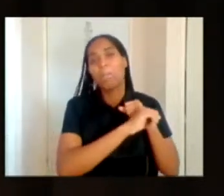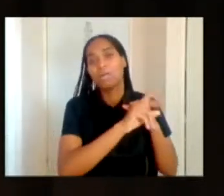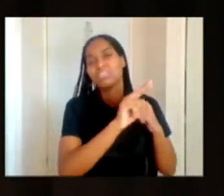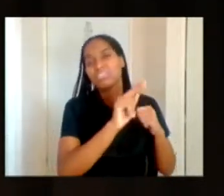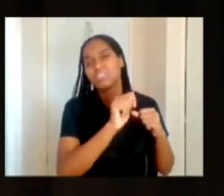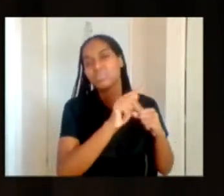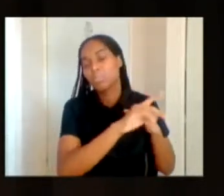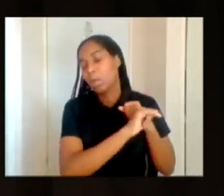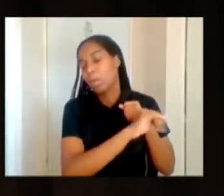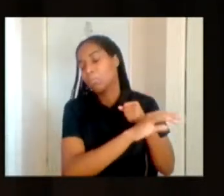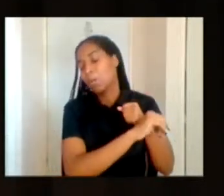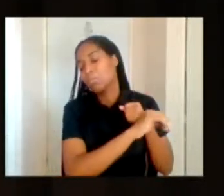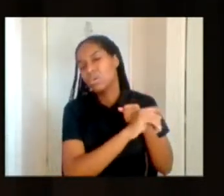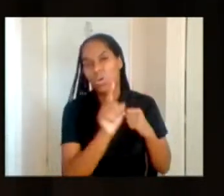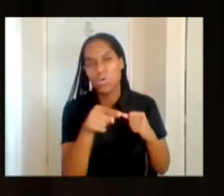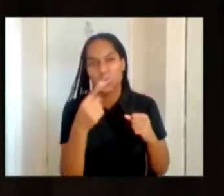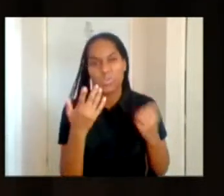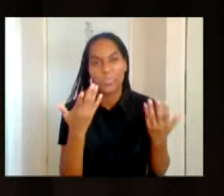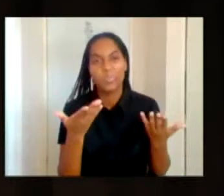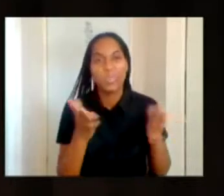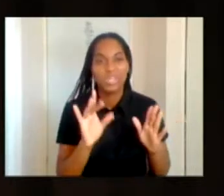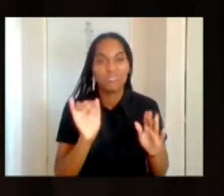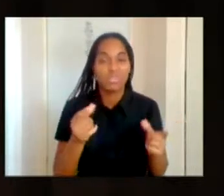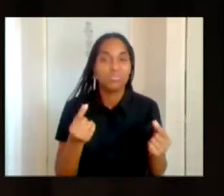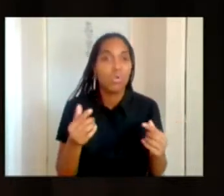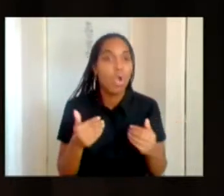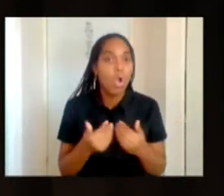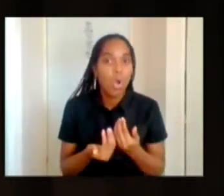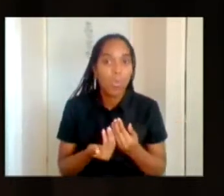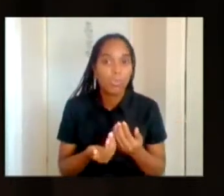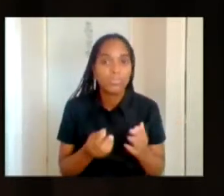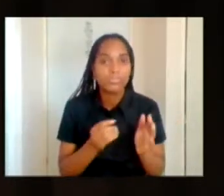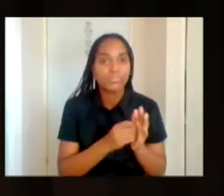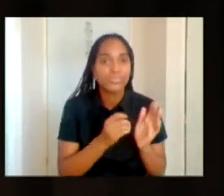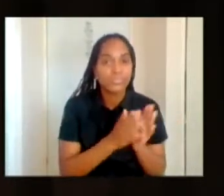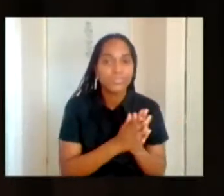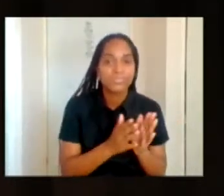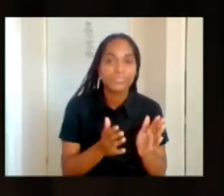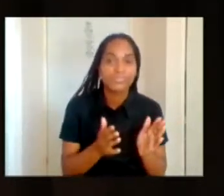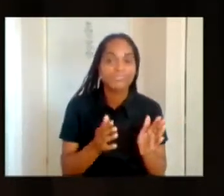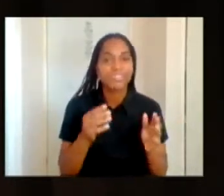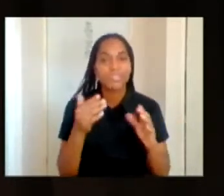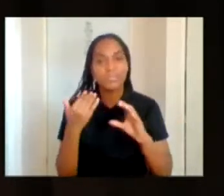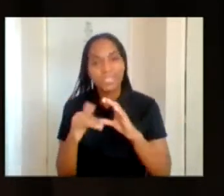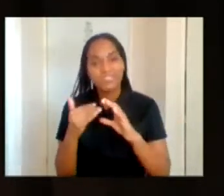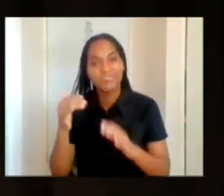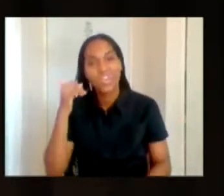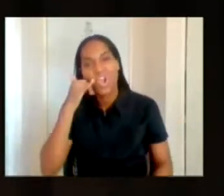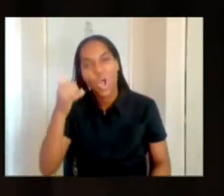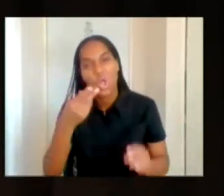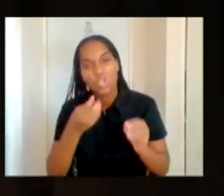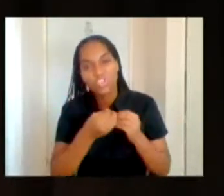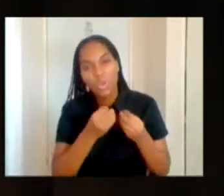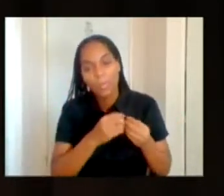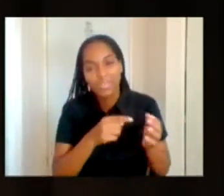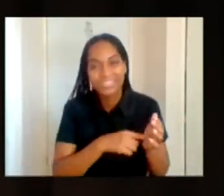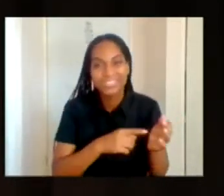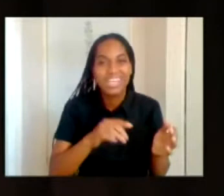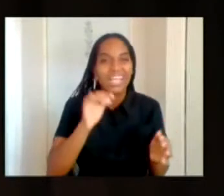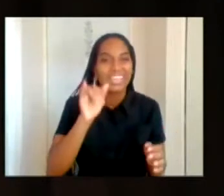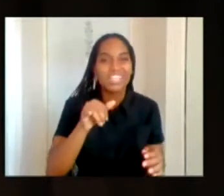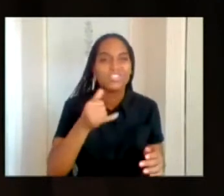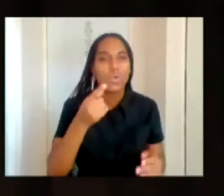content, and the only way you can do it is putting ticker tapes, messaging, call this number, and that's a